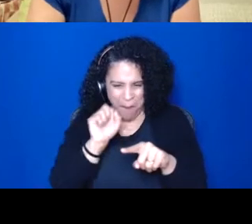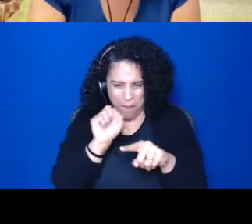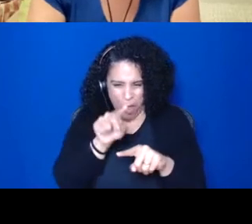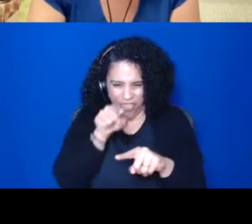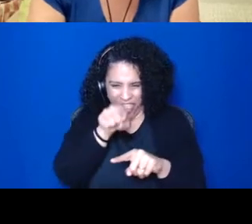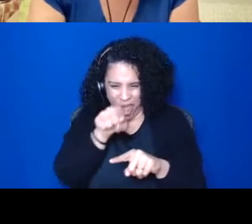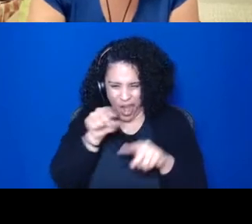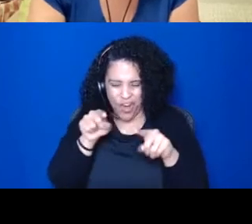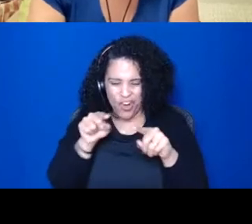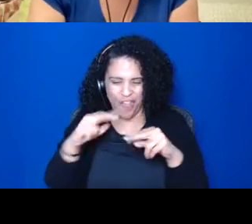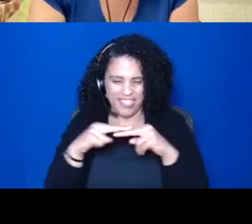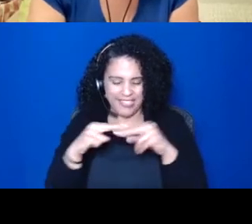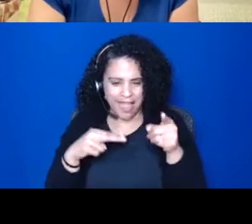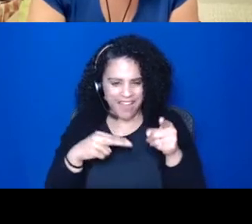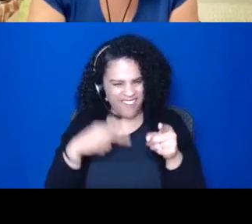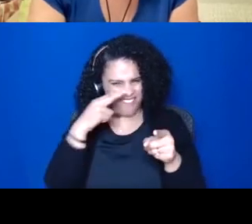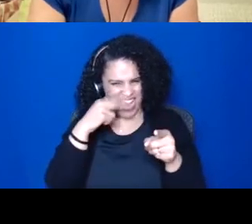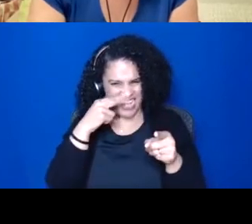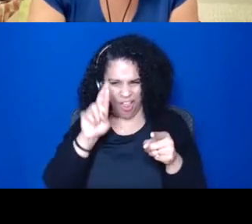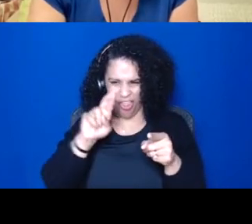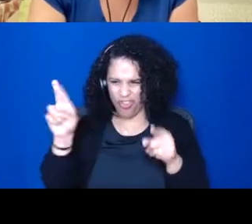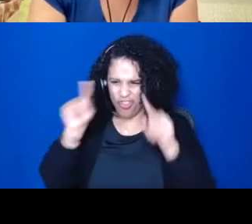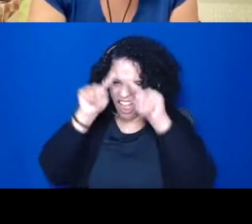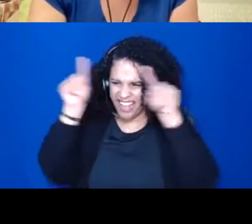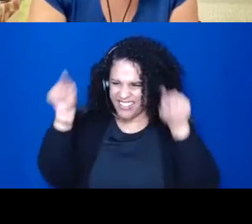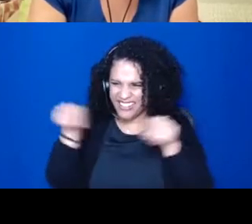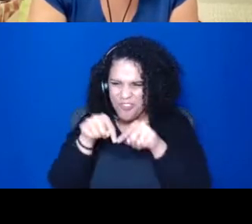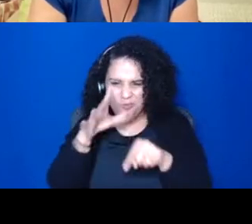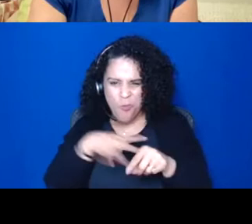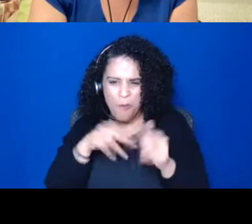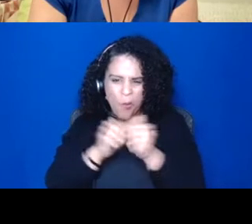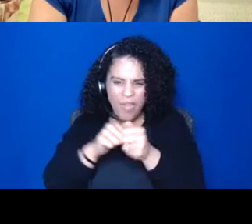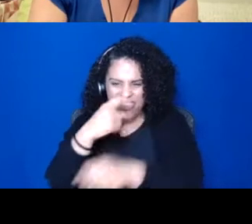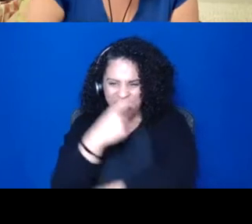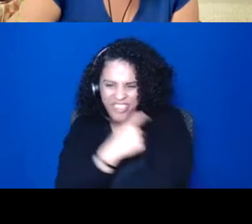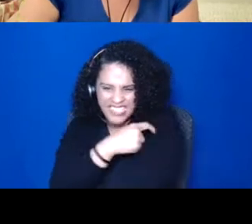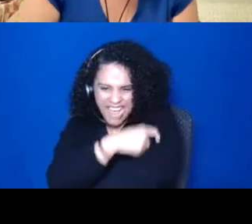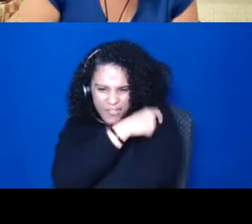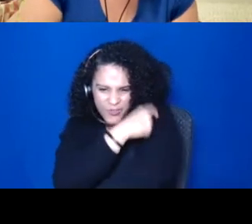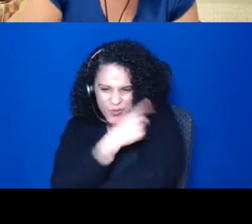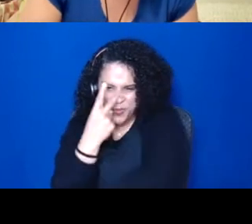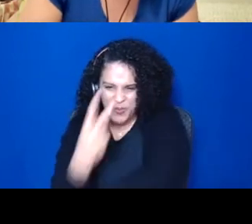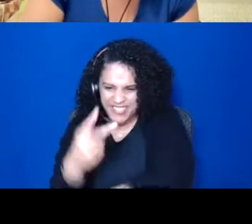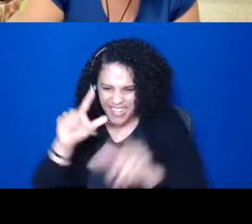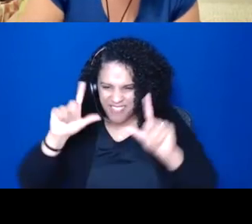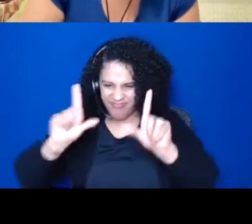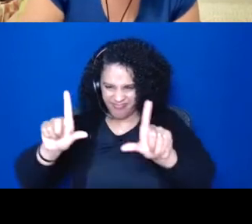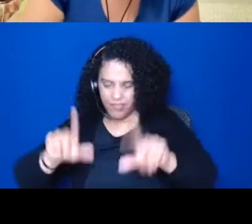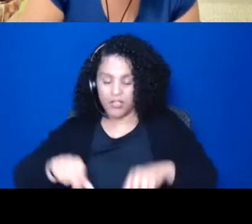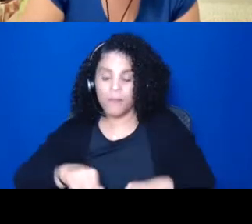I find it a bit funny that this image on the right side of the slide, this woman with the tattoos here, her